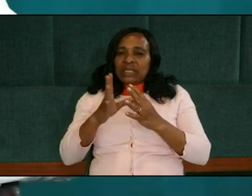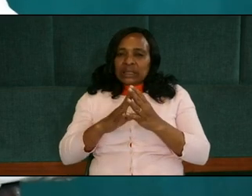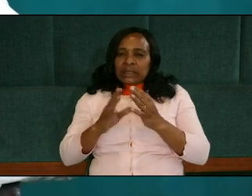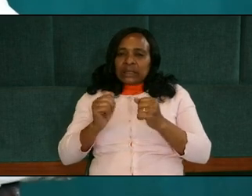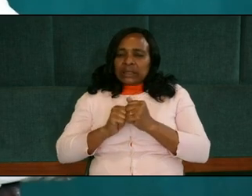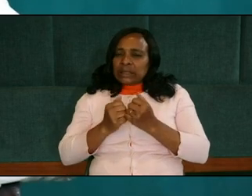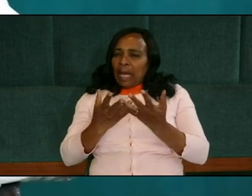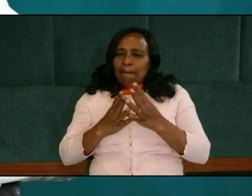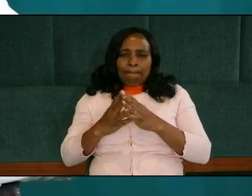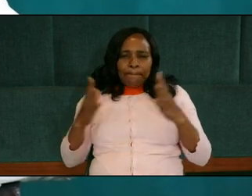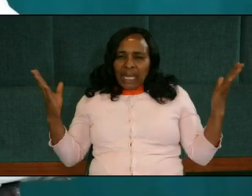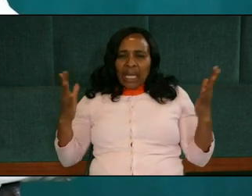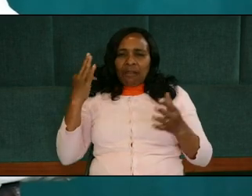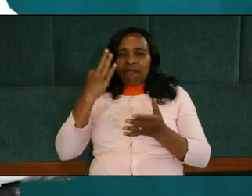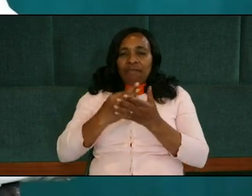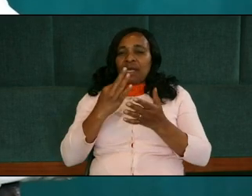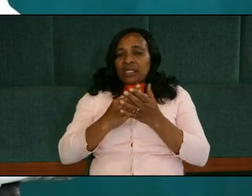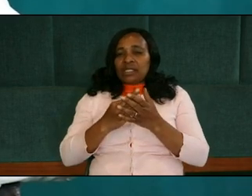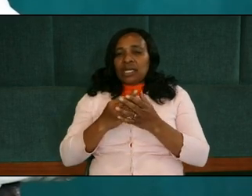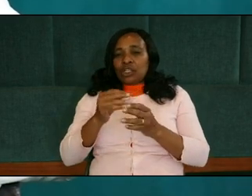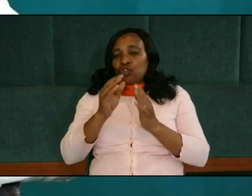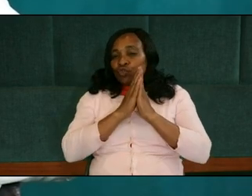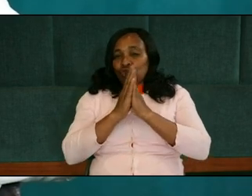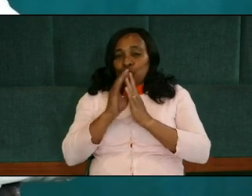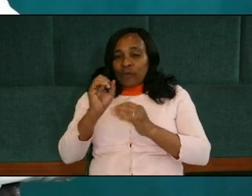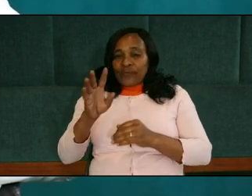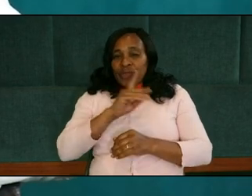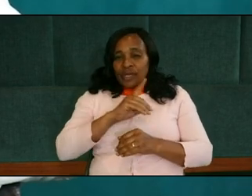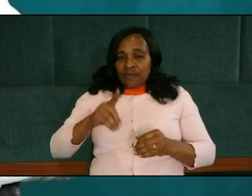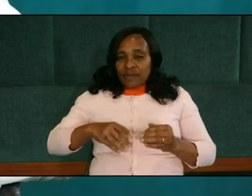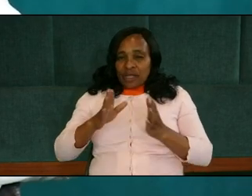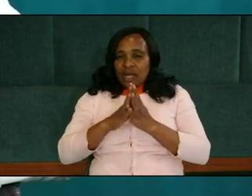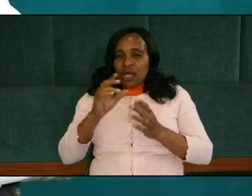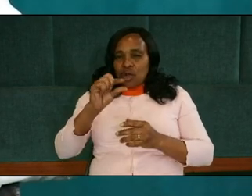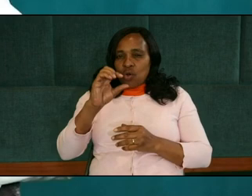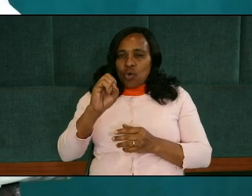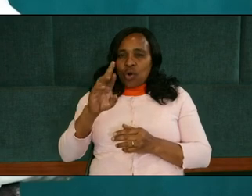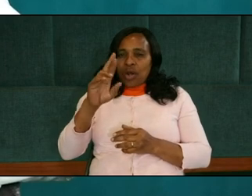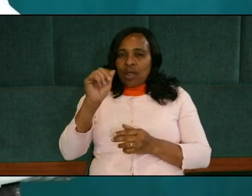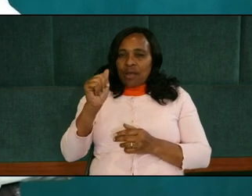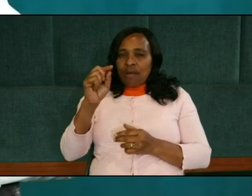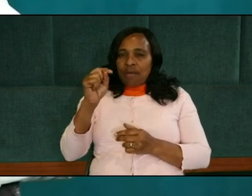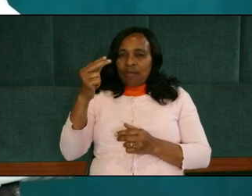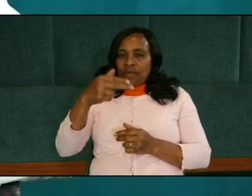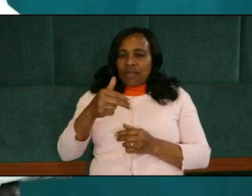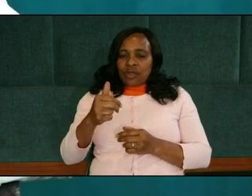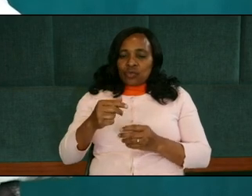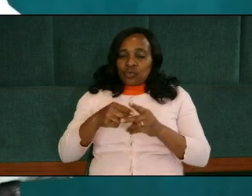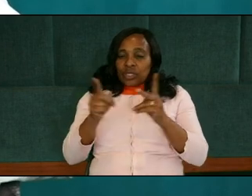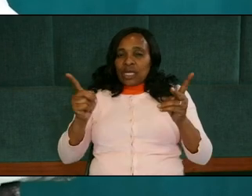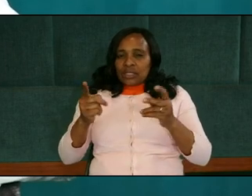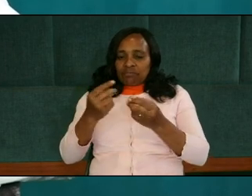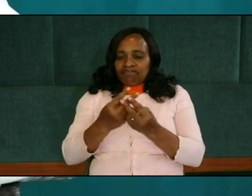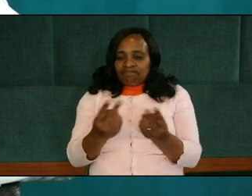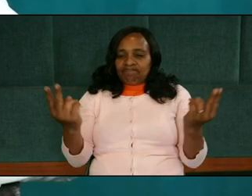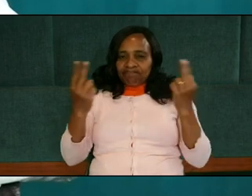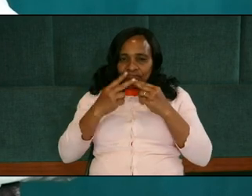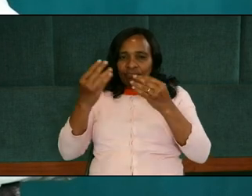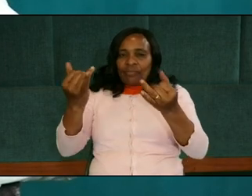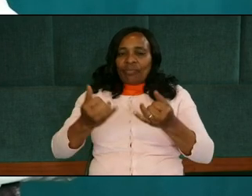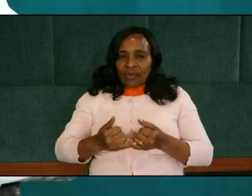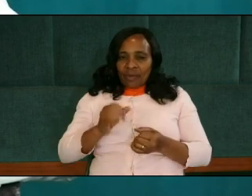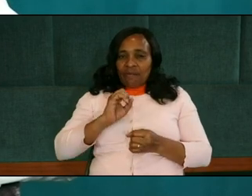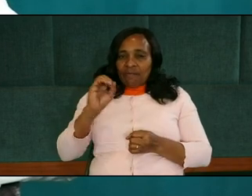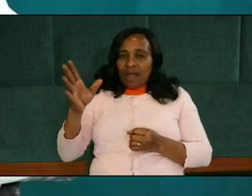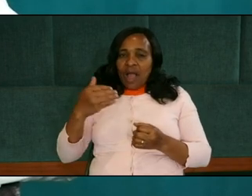Faith, the famous story of David and Goliath. To begin, I'd like to introduce my panel. At the very far